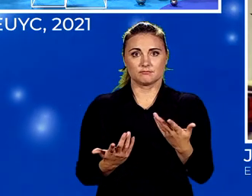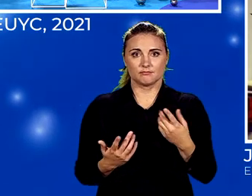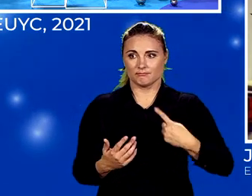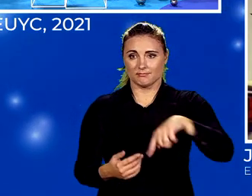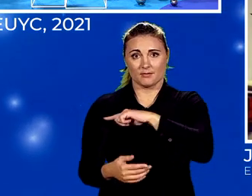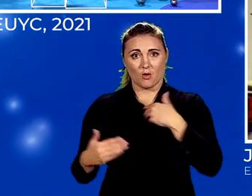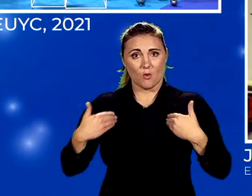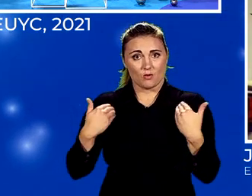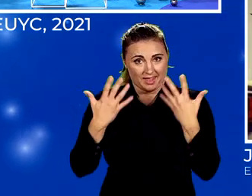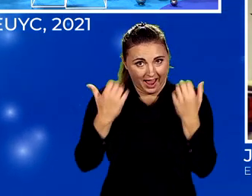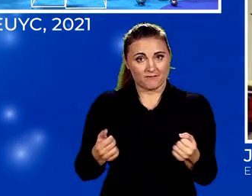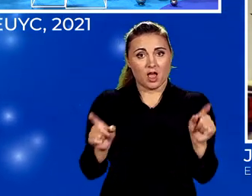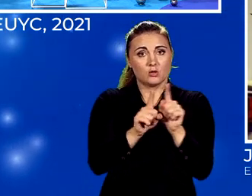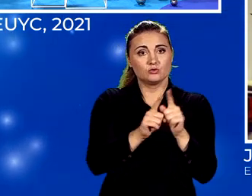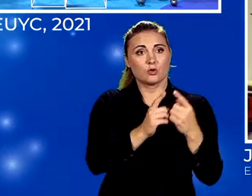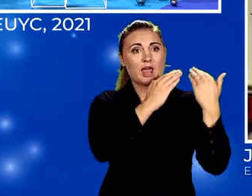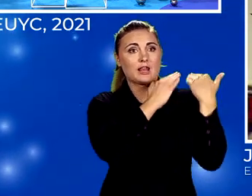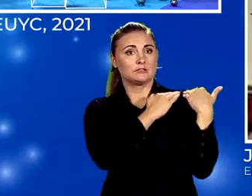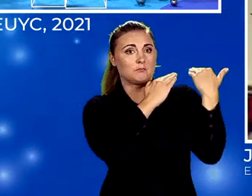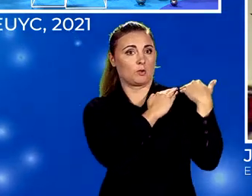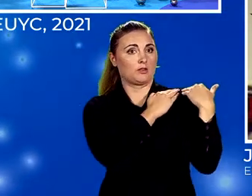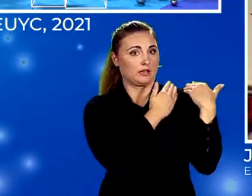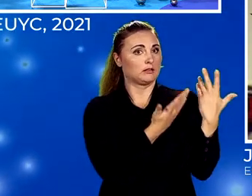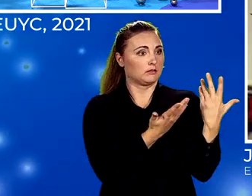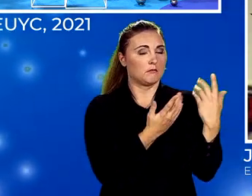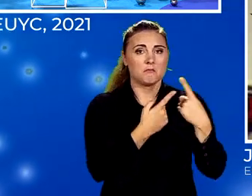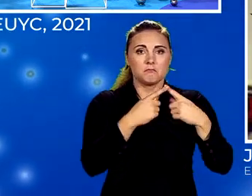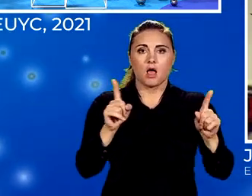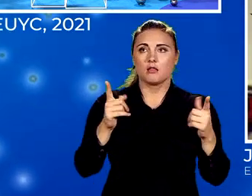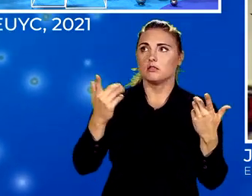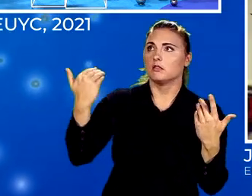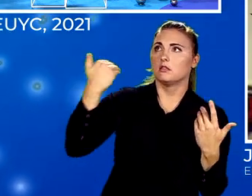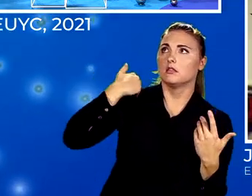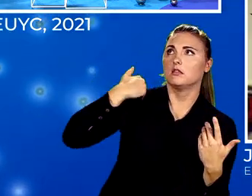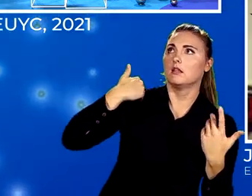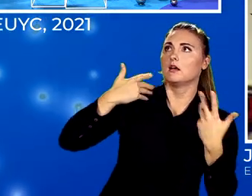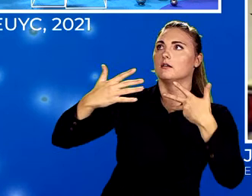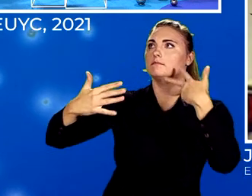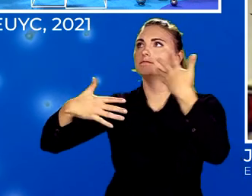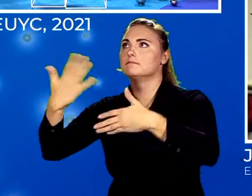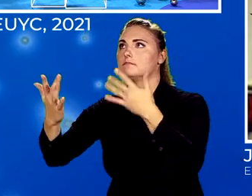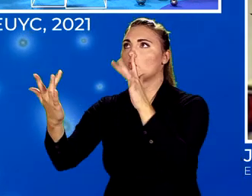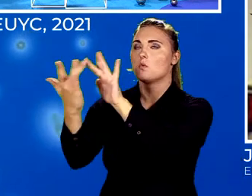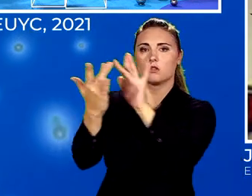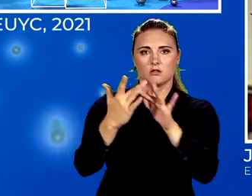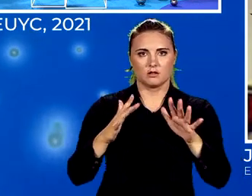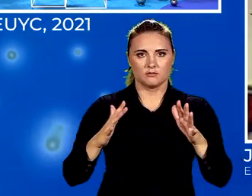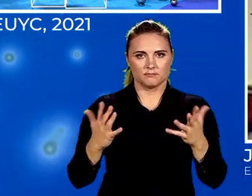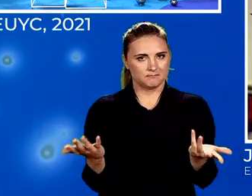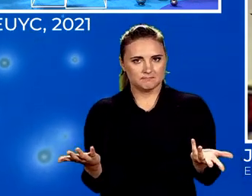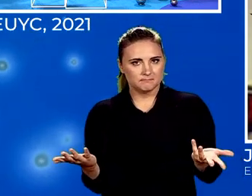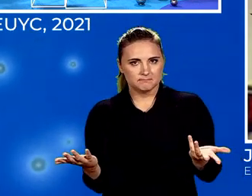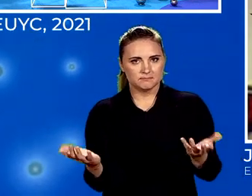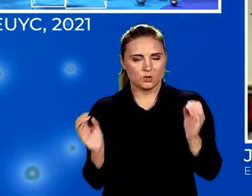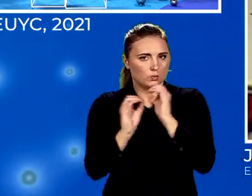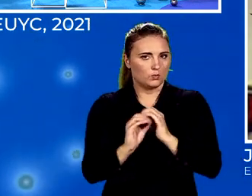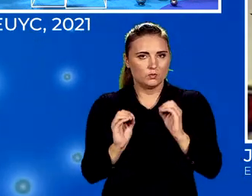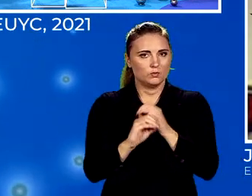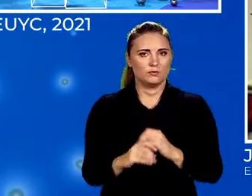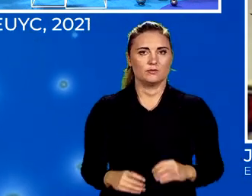when they were assigned to us. And going forward, we really need to look over this conference, given the